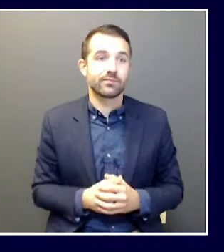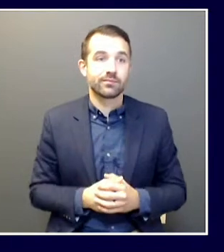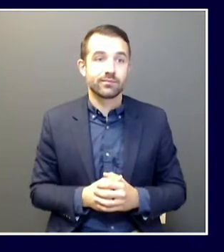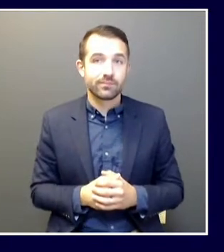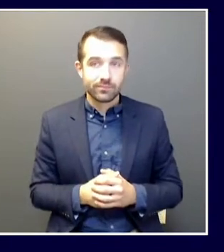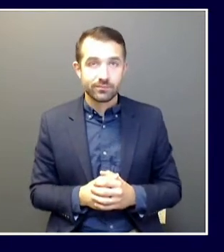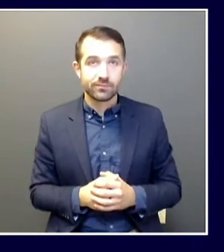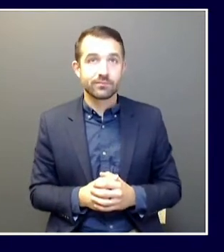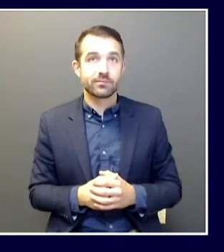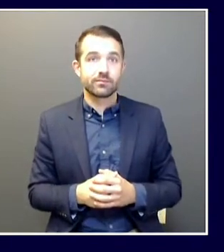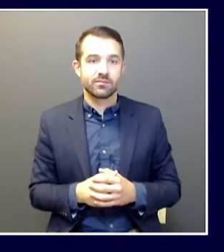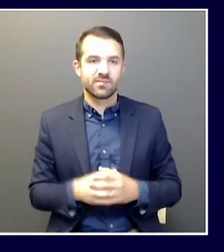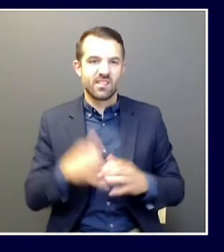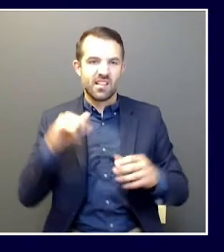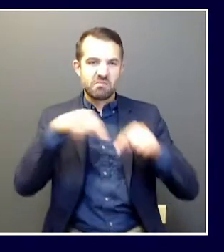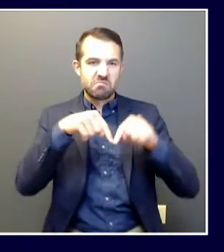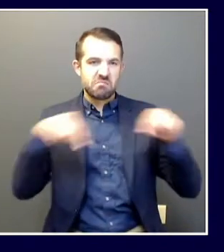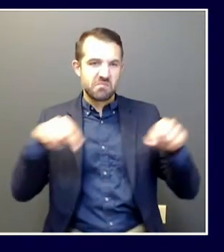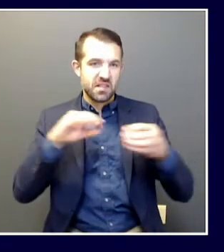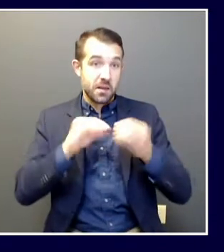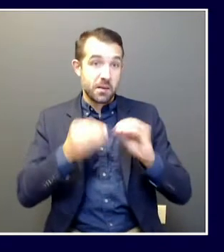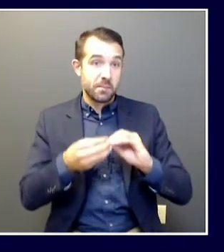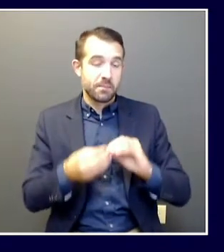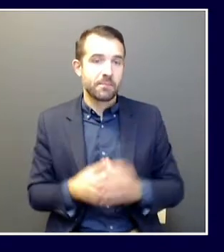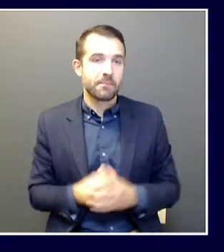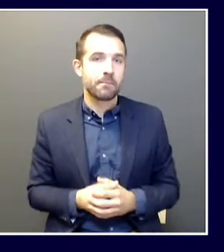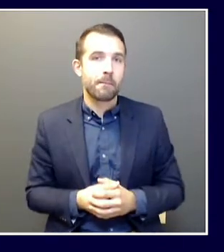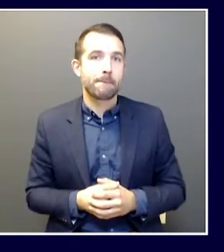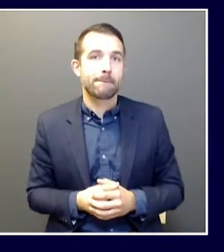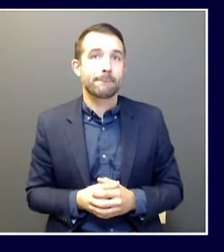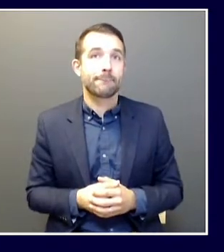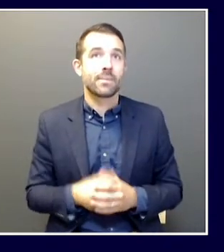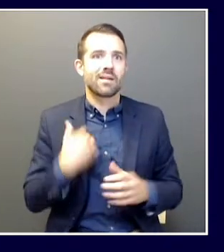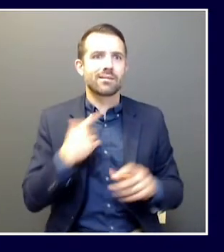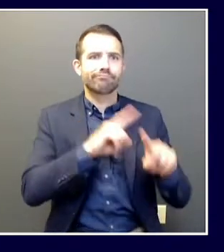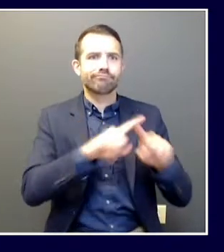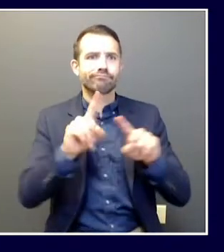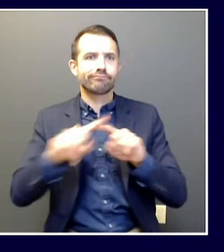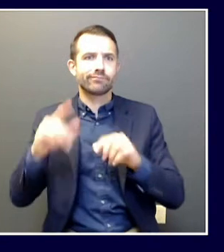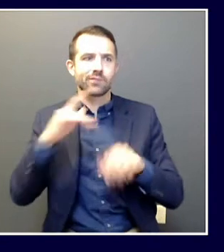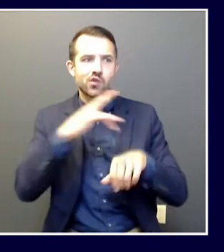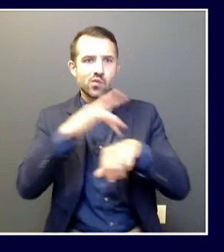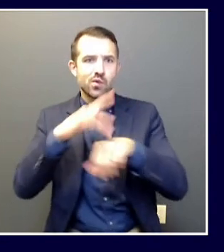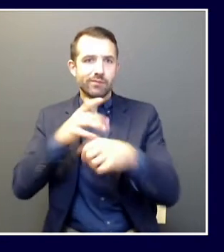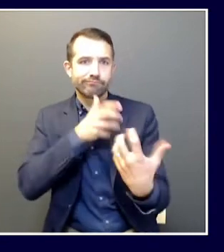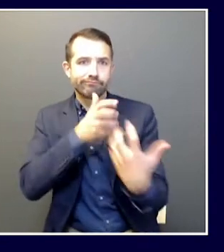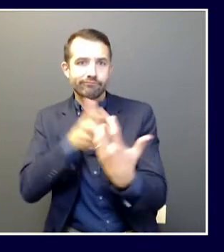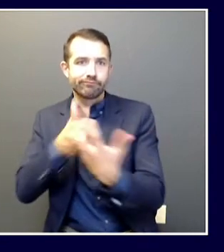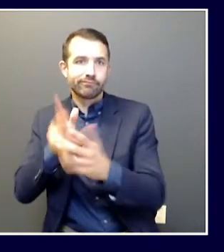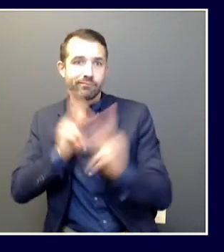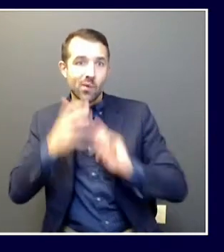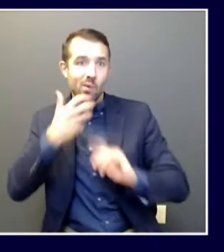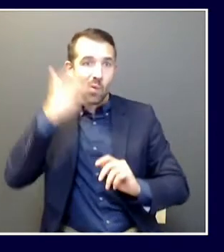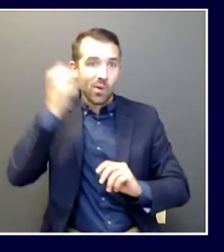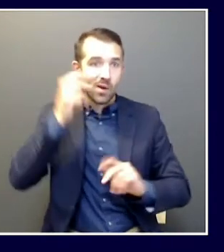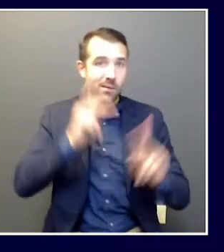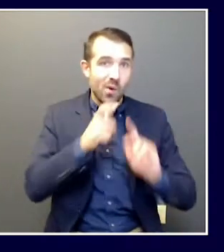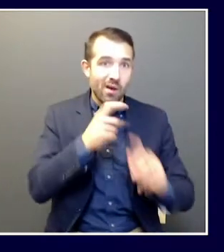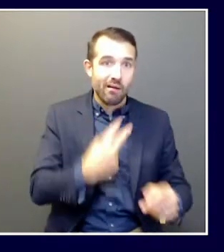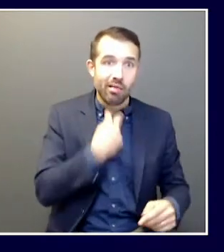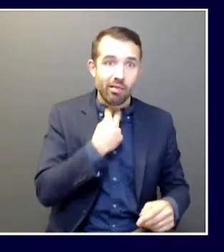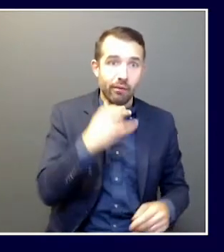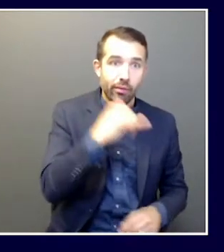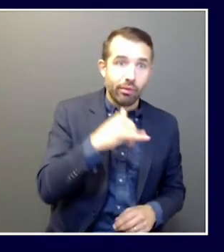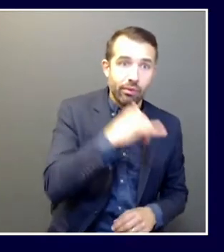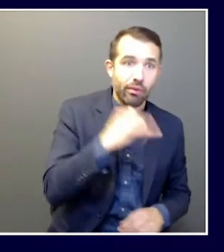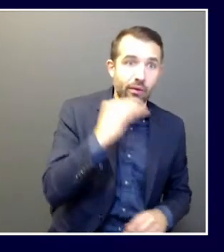207-221-8198. And we have resources tailored to different people, be it older Mainers who may be homebound to healthcare workers who